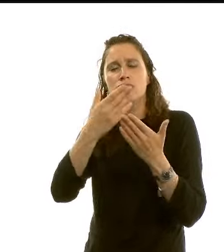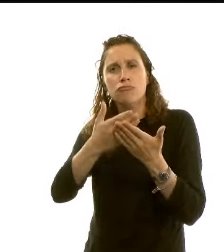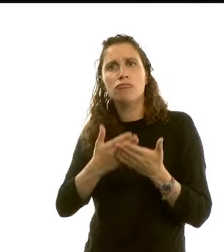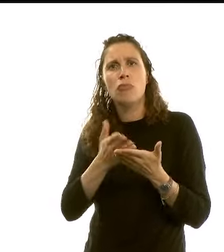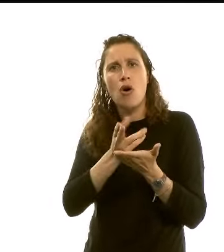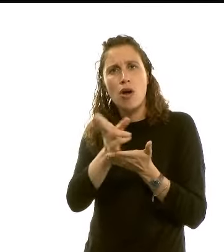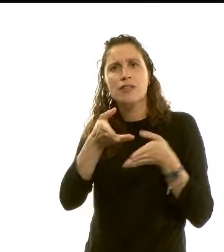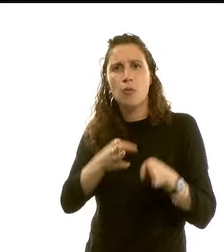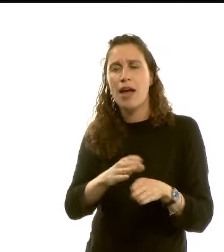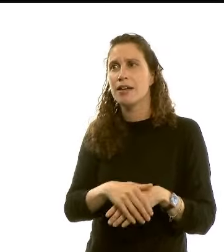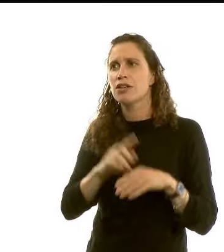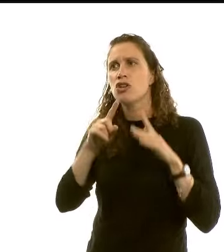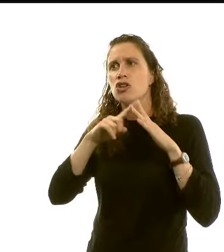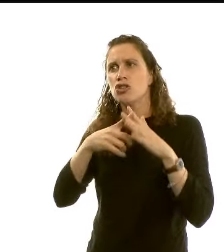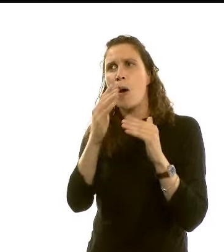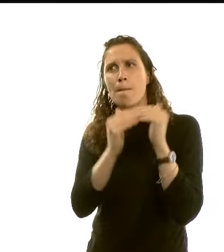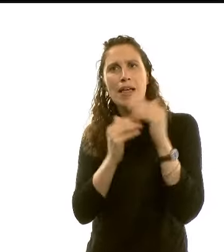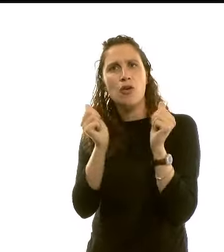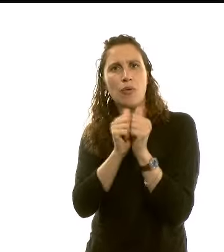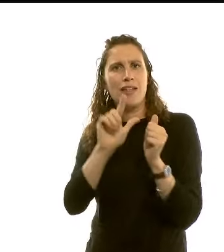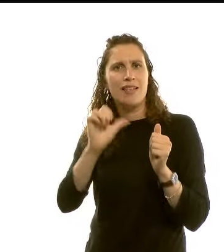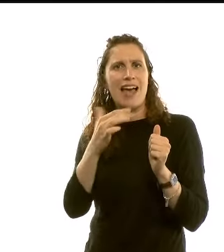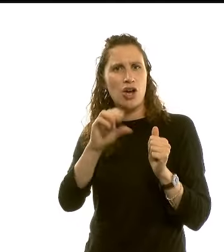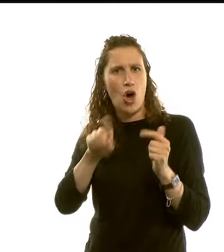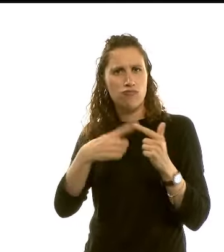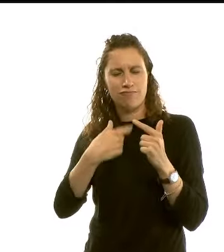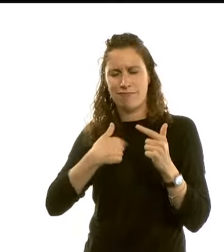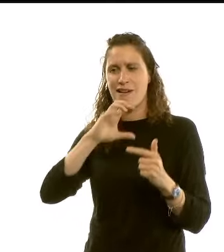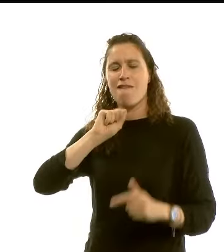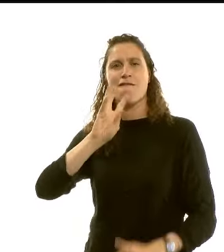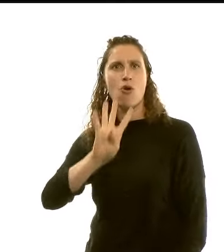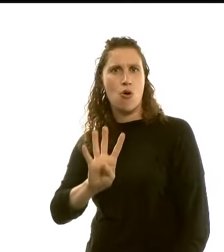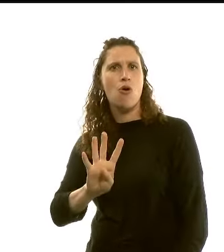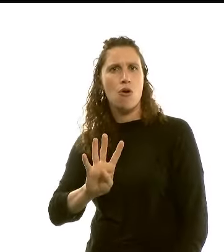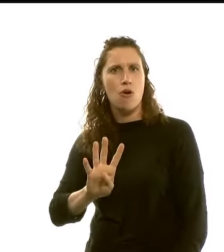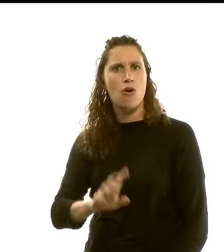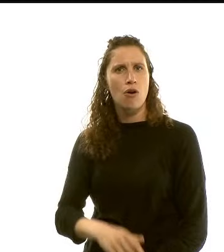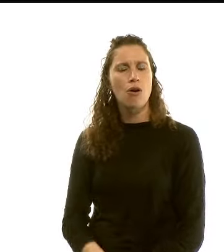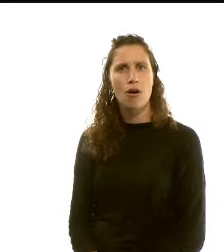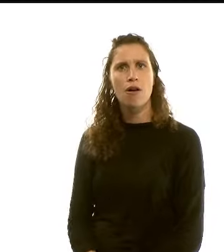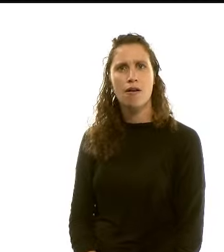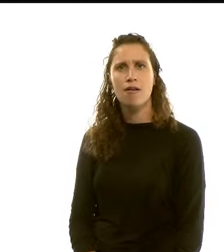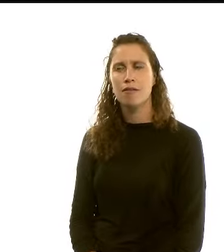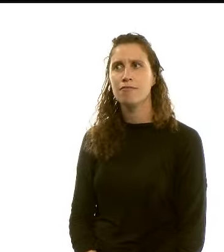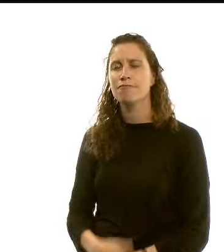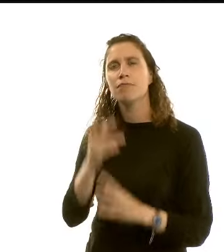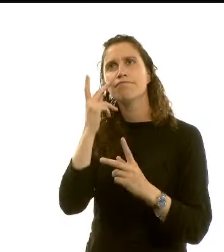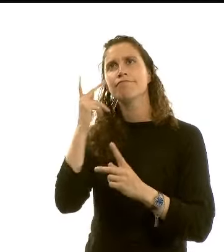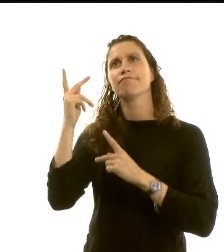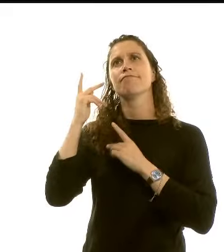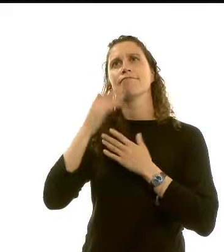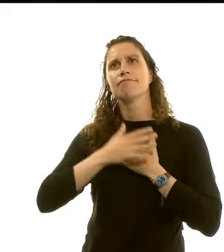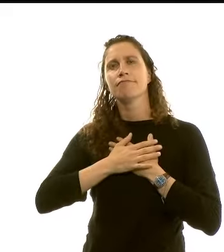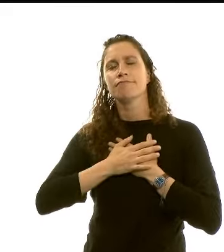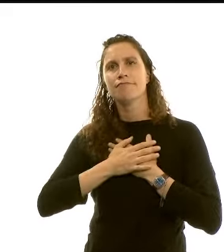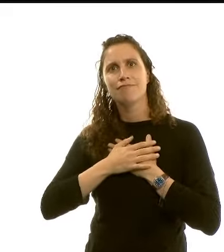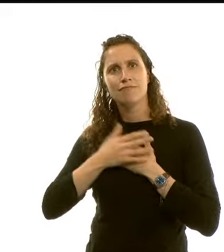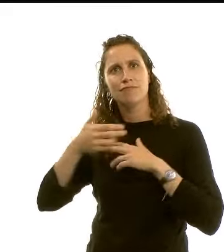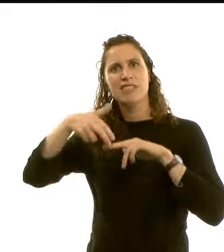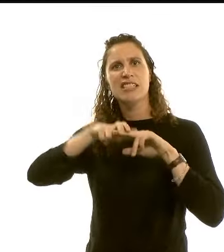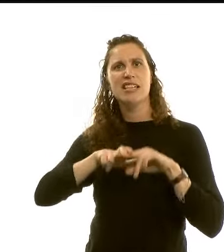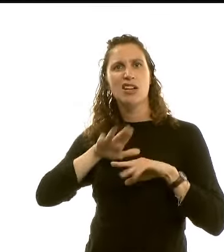I started building with Lego bricks when I was 4 years old, really. I have a lot of fond memories, just sitting